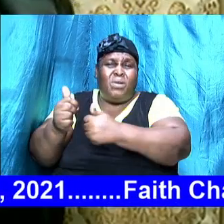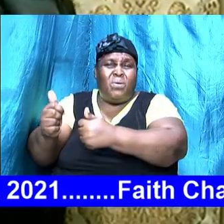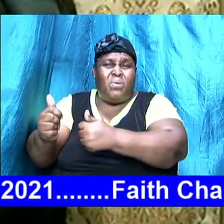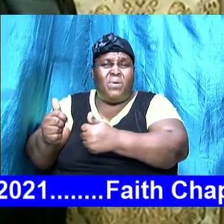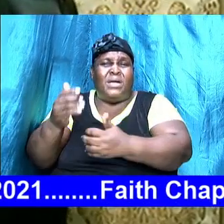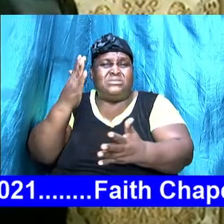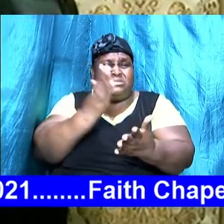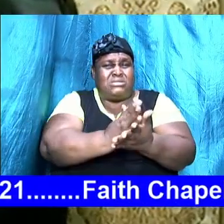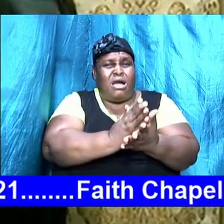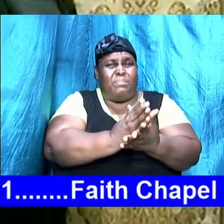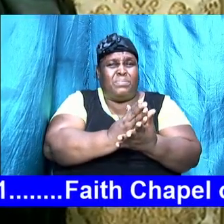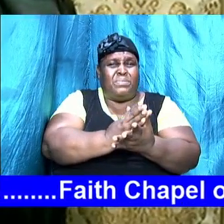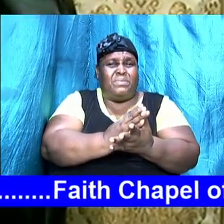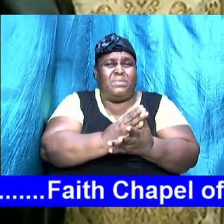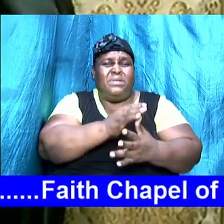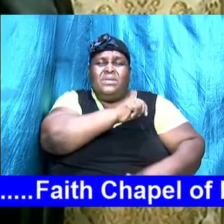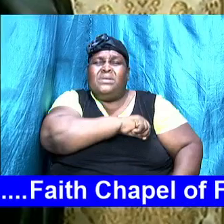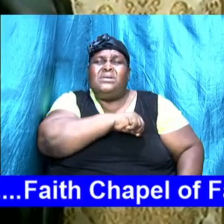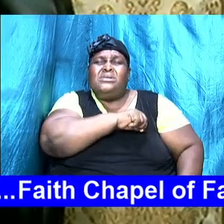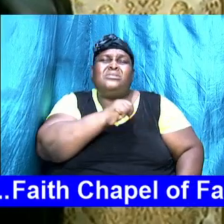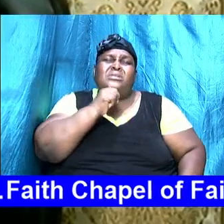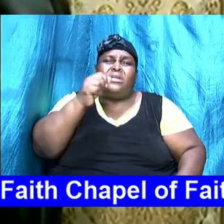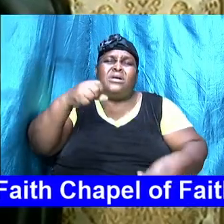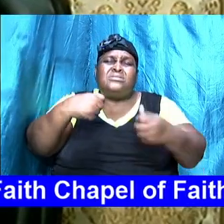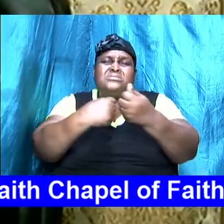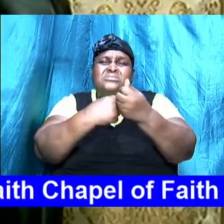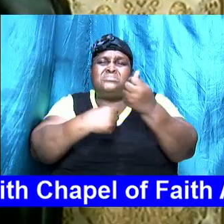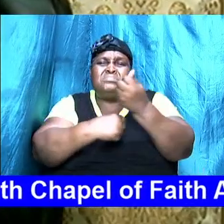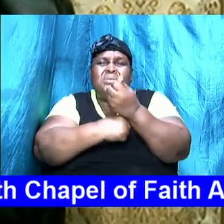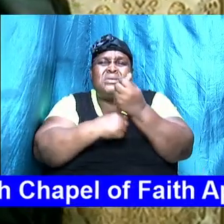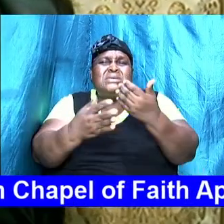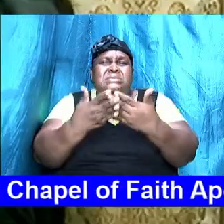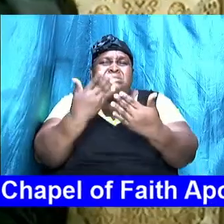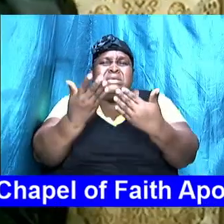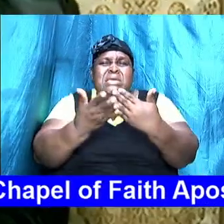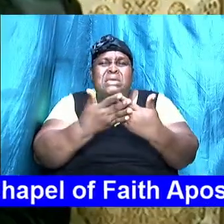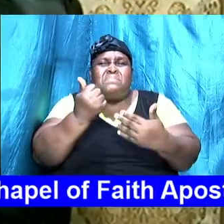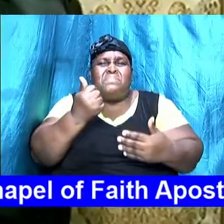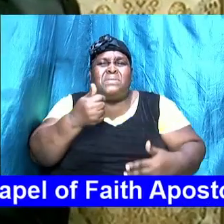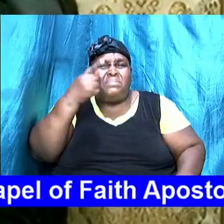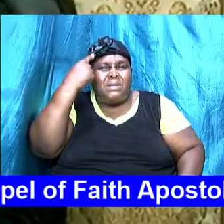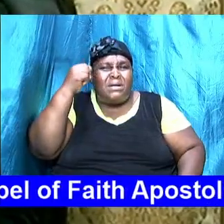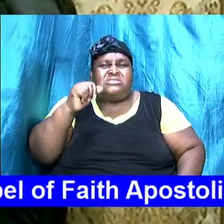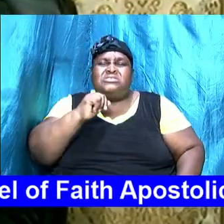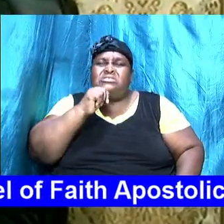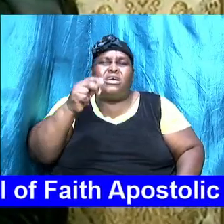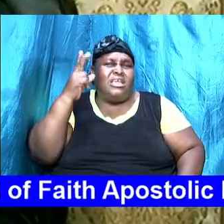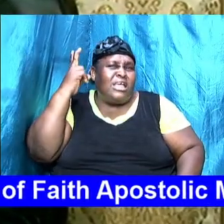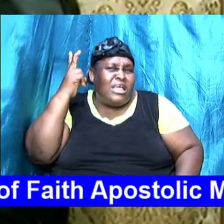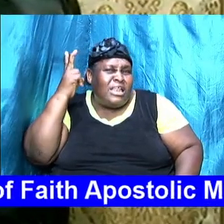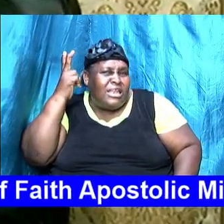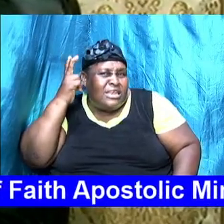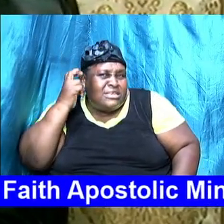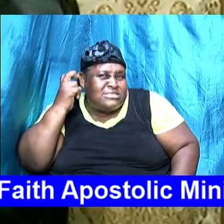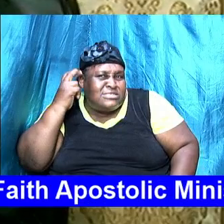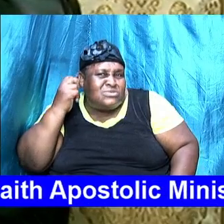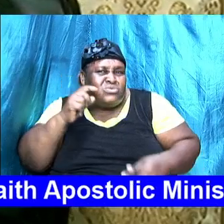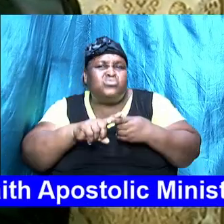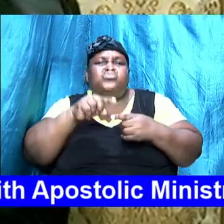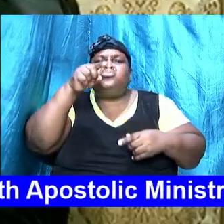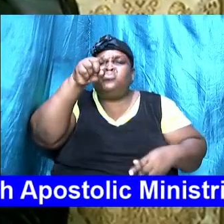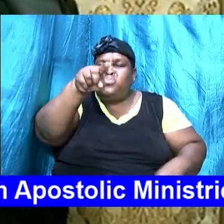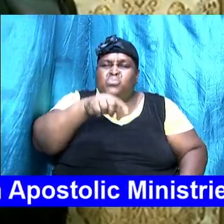the attitude of not being supportive simply because he did not listen to you is not